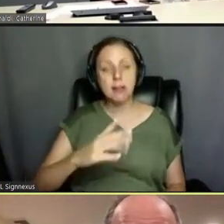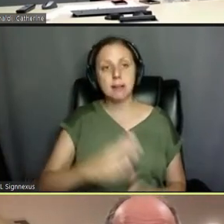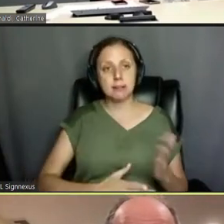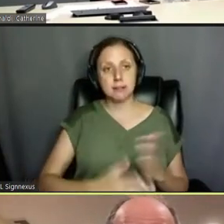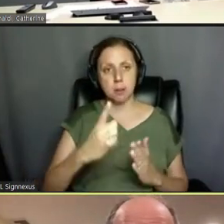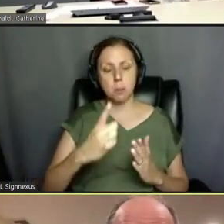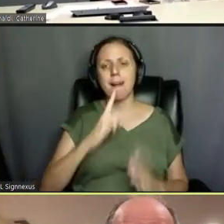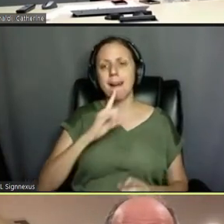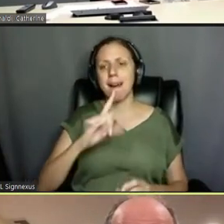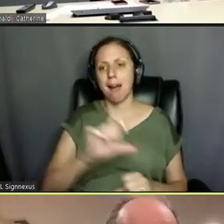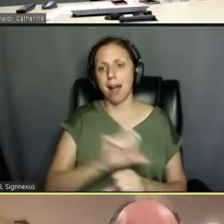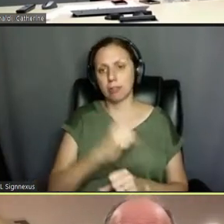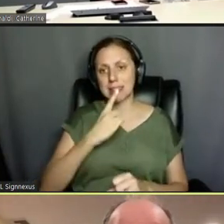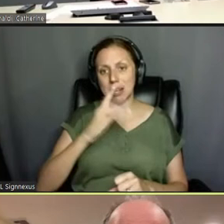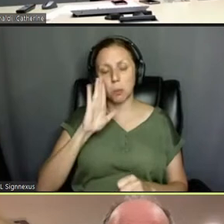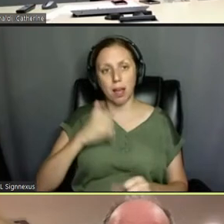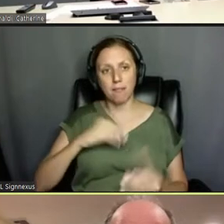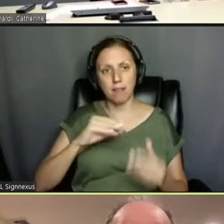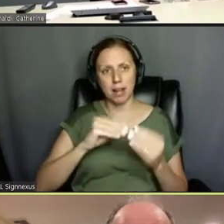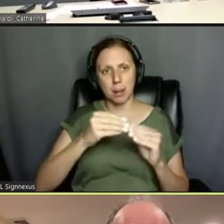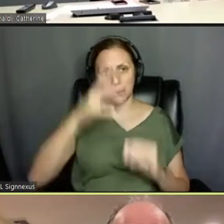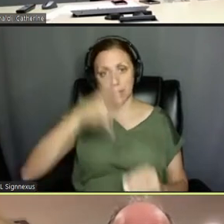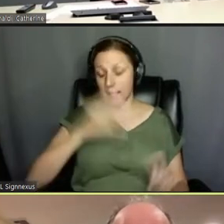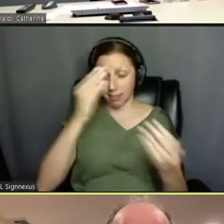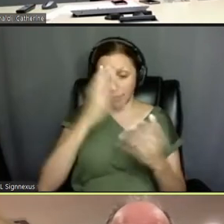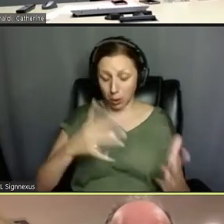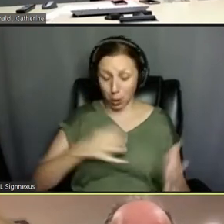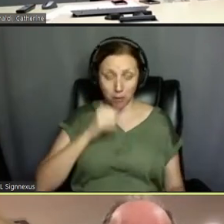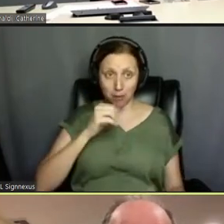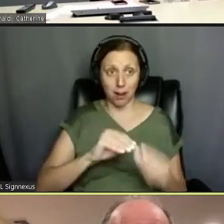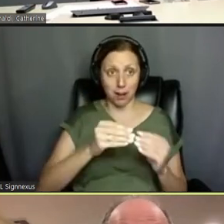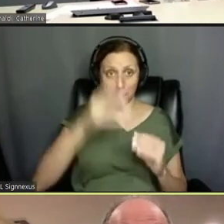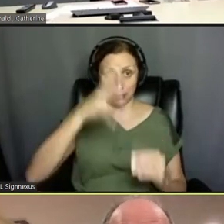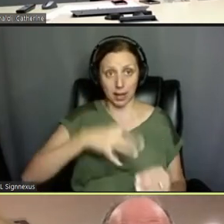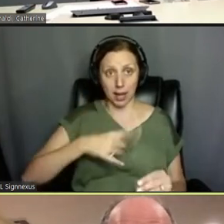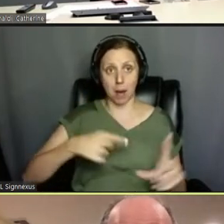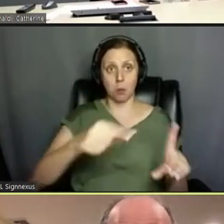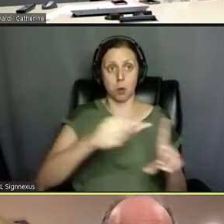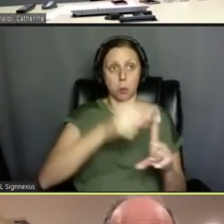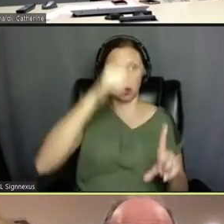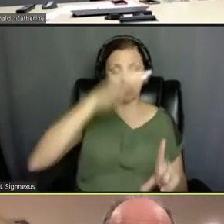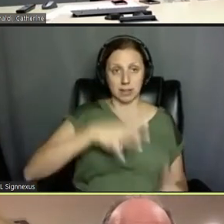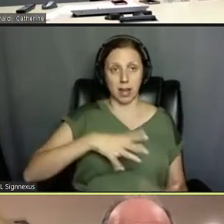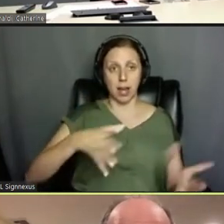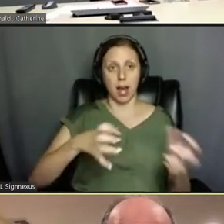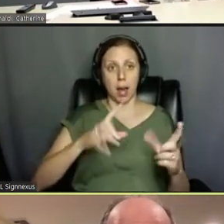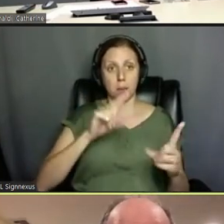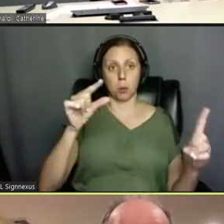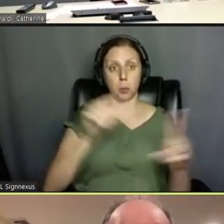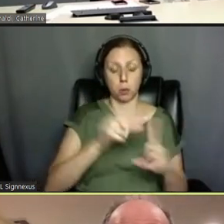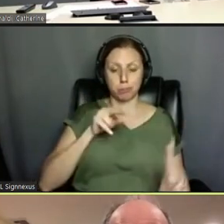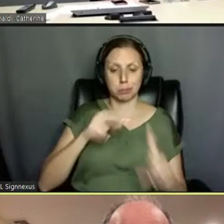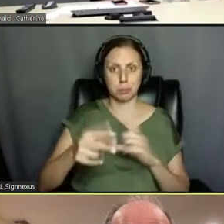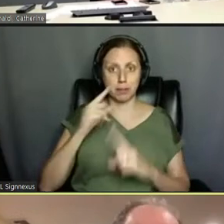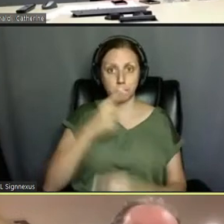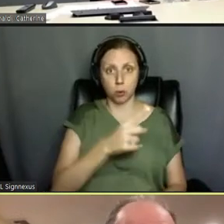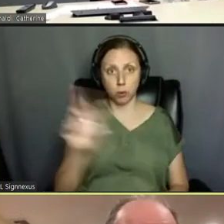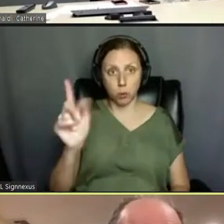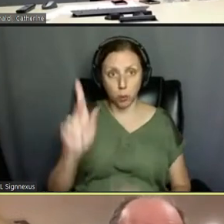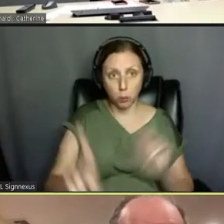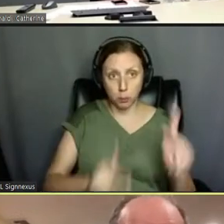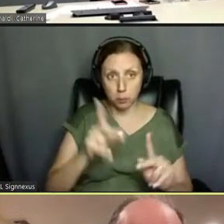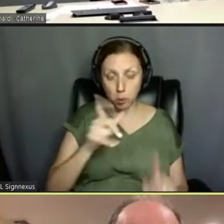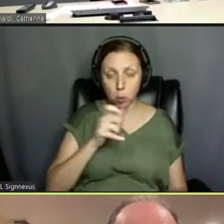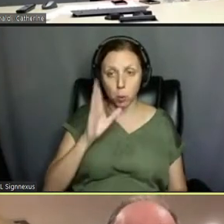Somebody actually said that they're a numbers guy. I'm not a numbers guy. I am a words guy. And I want to put this into perspective for you people who